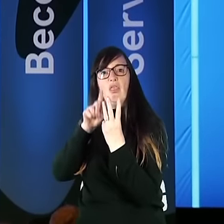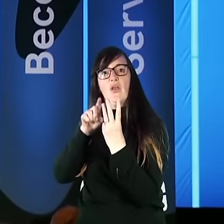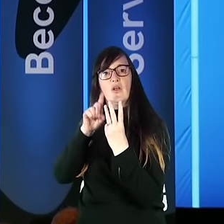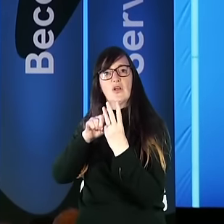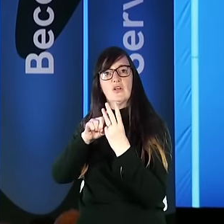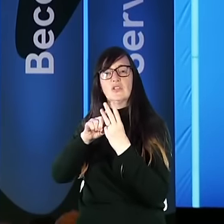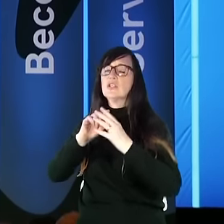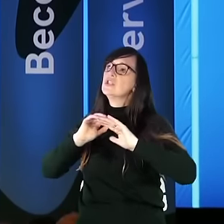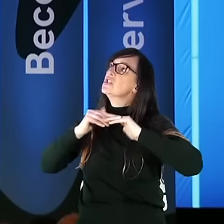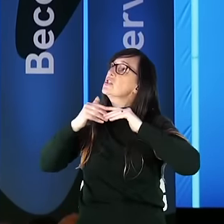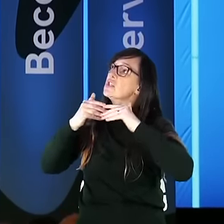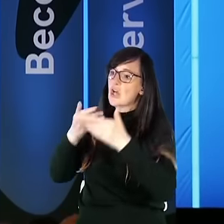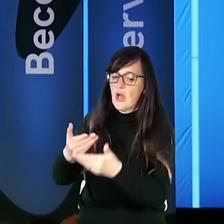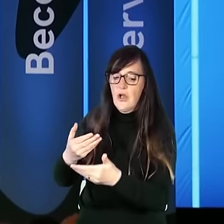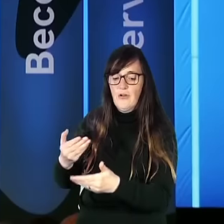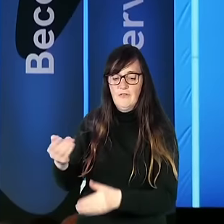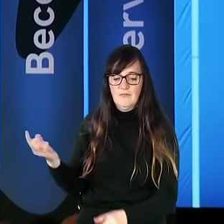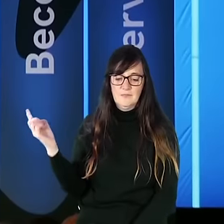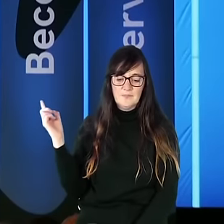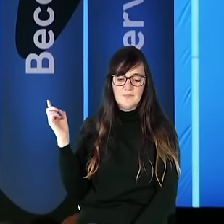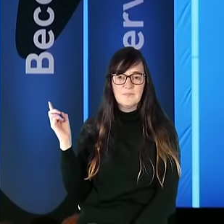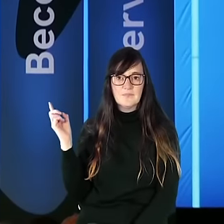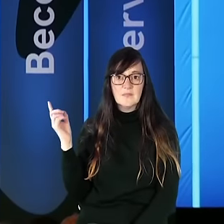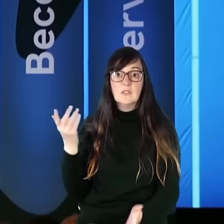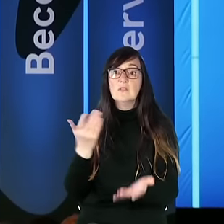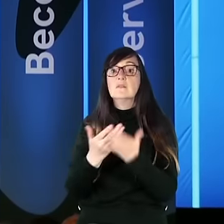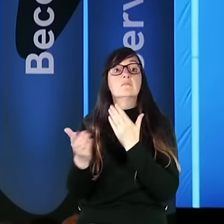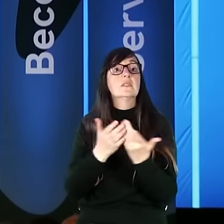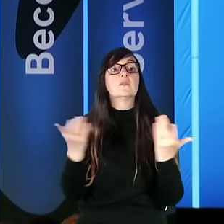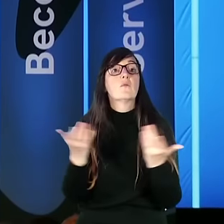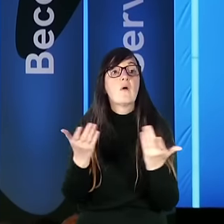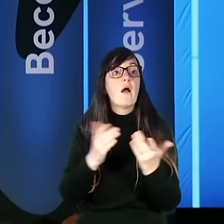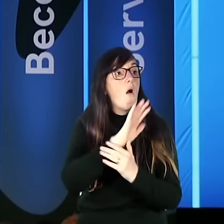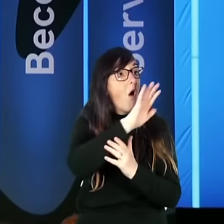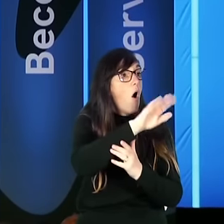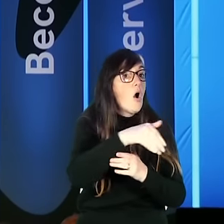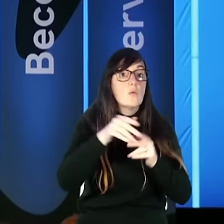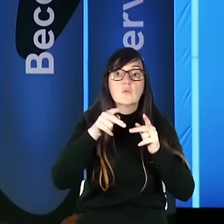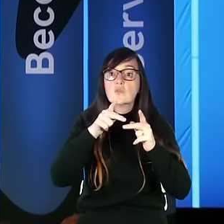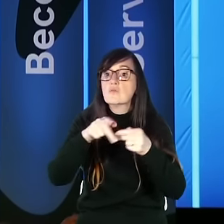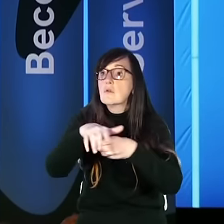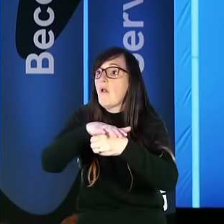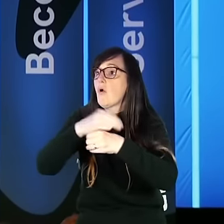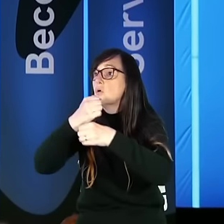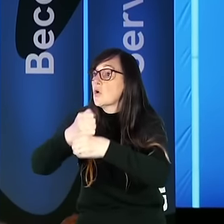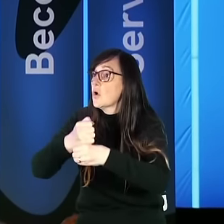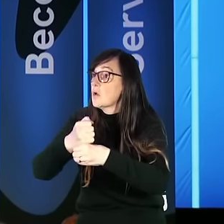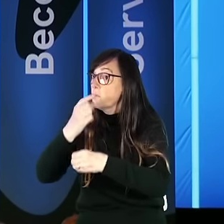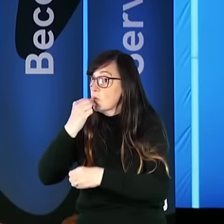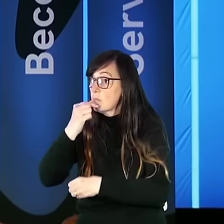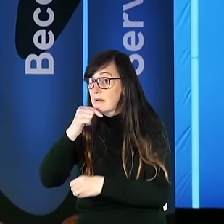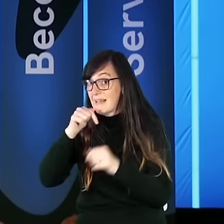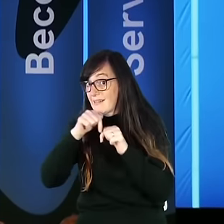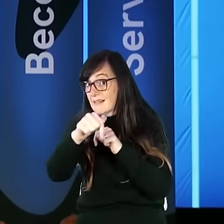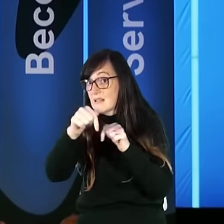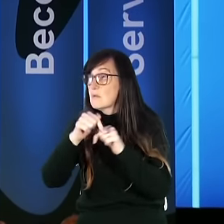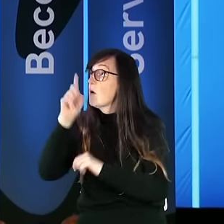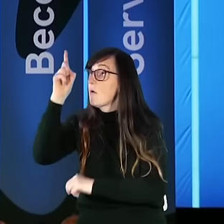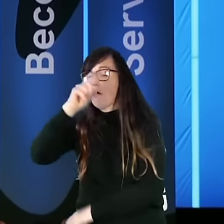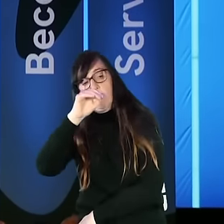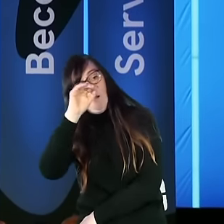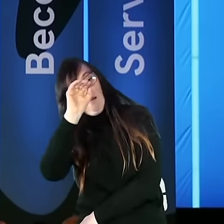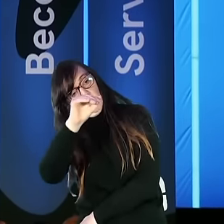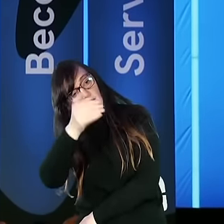mission. Wherever you are, maybe your home, your street, your local church, maybe God will call you this week to leave these shores and be